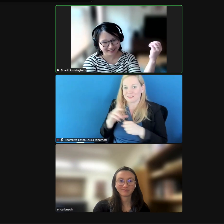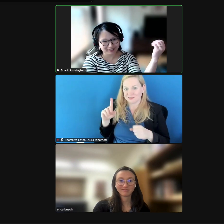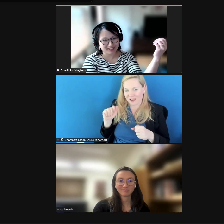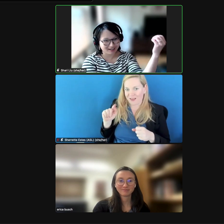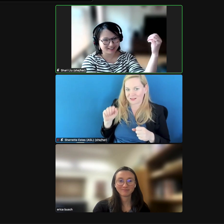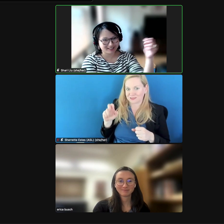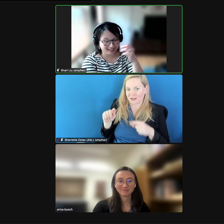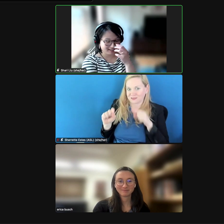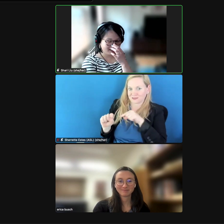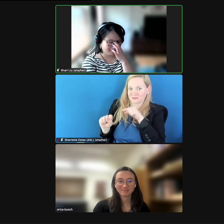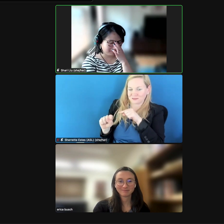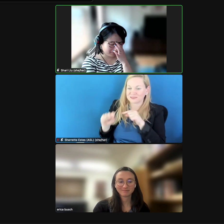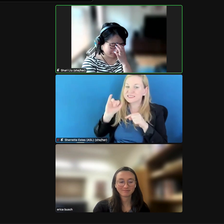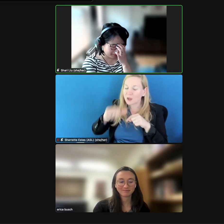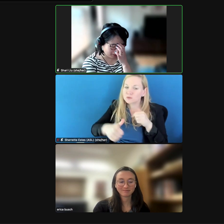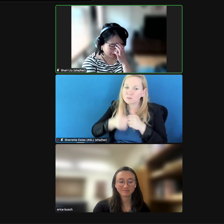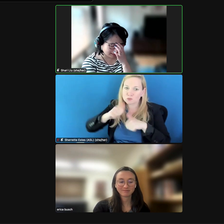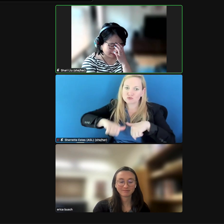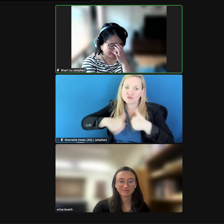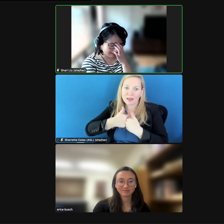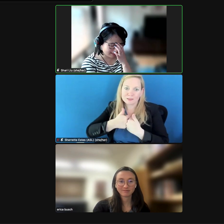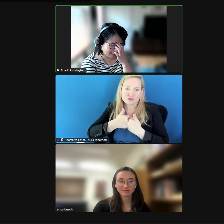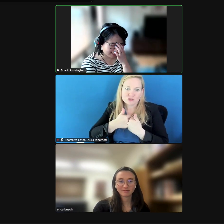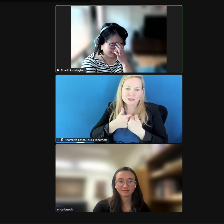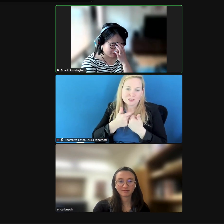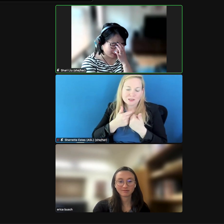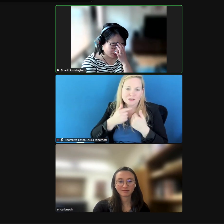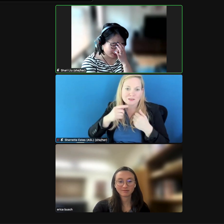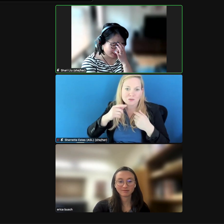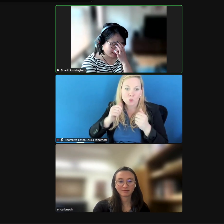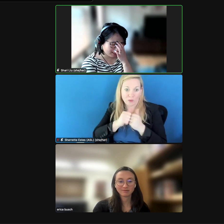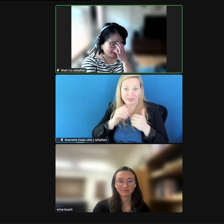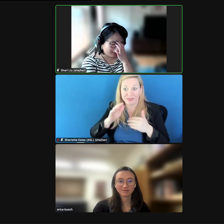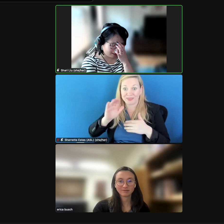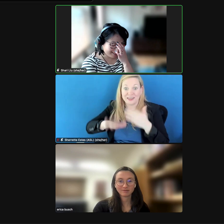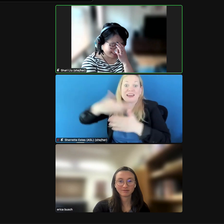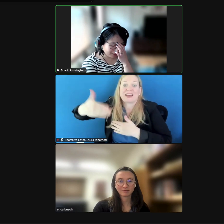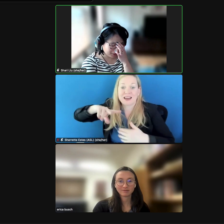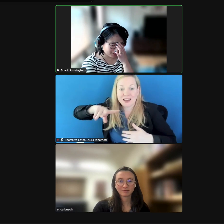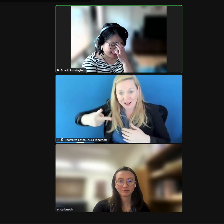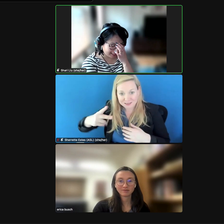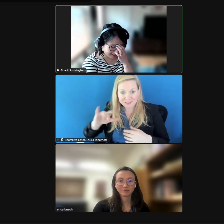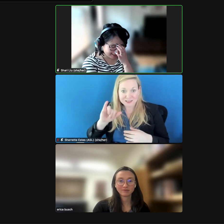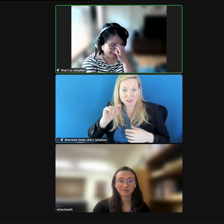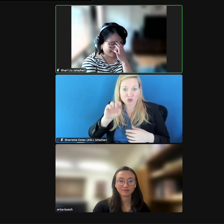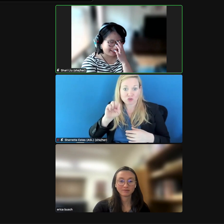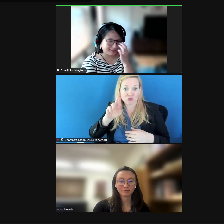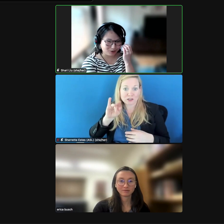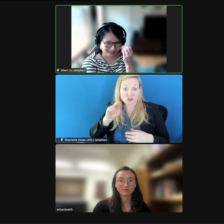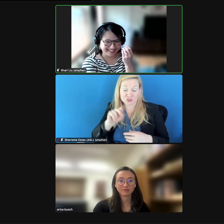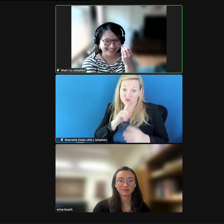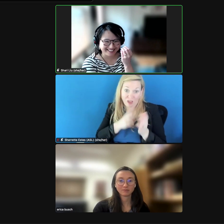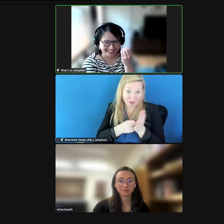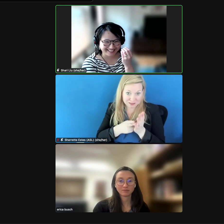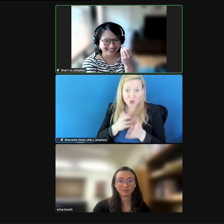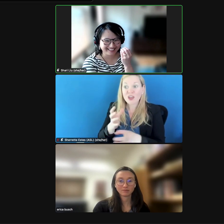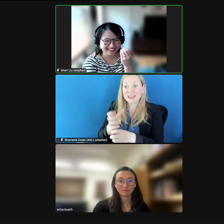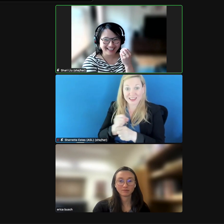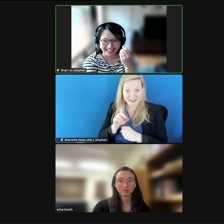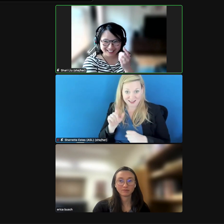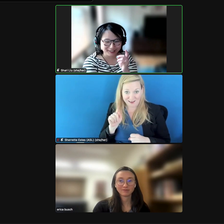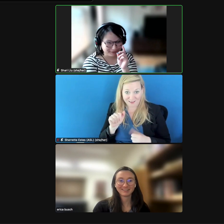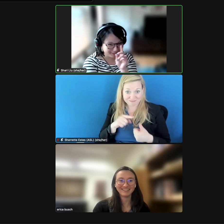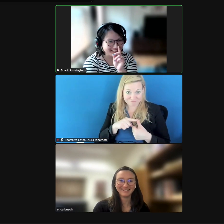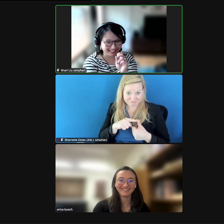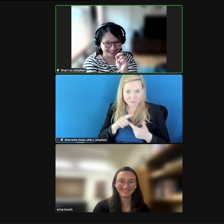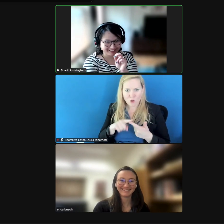the thing that was hardest about working on this next iteration, honestly, was getting the data and organizing it